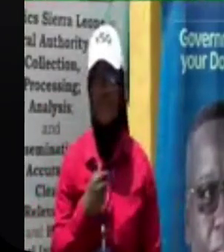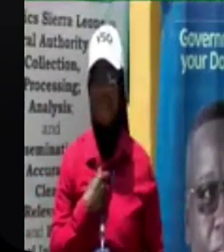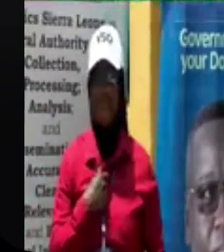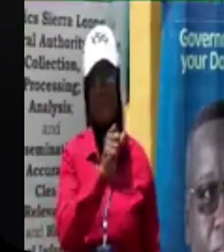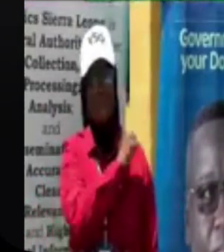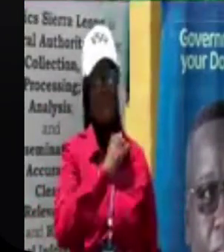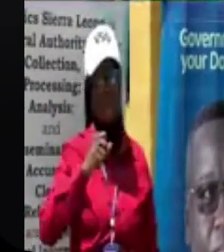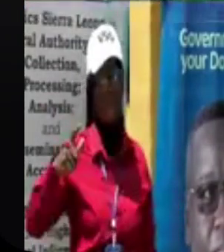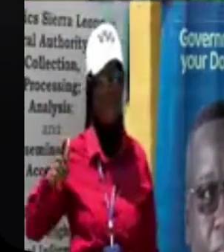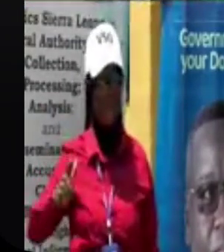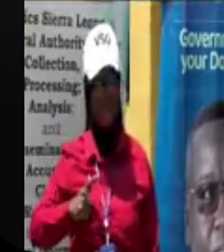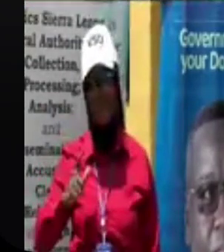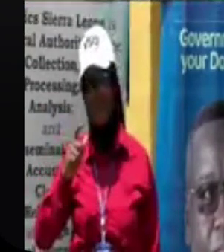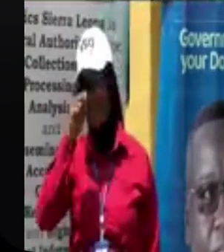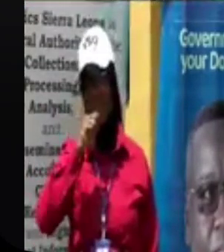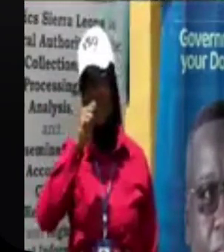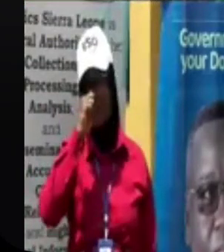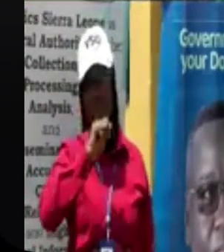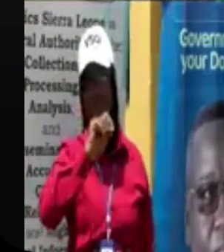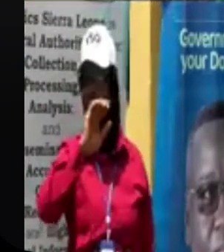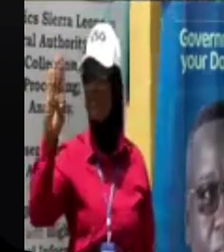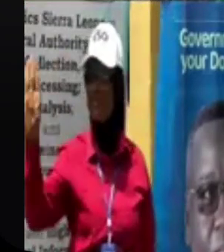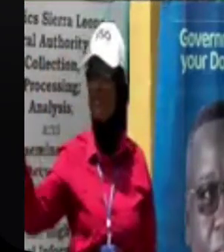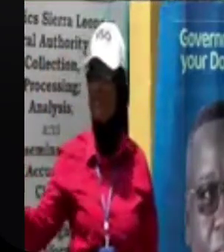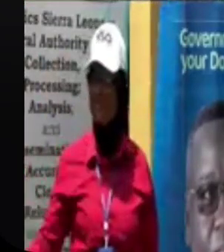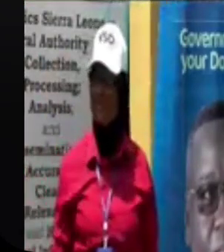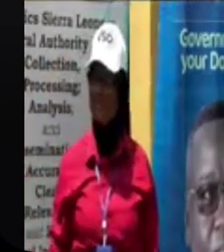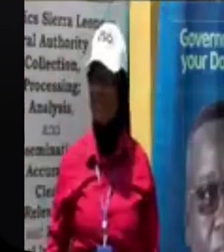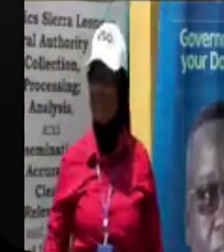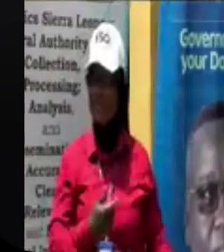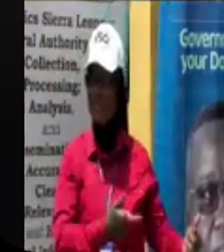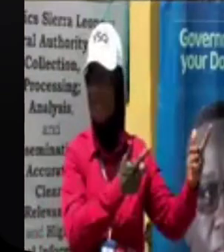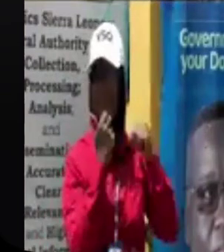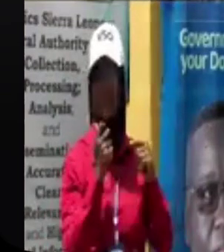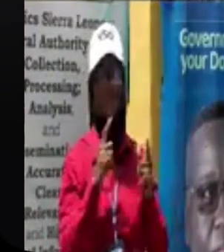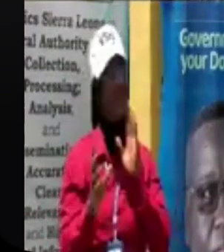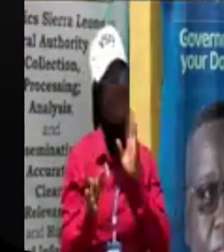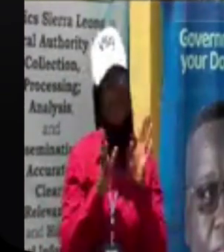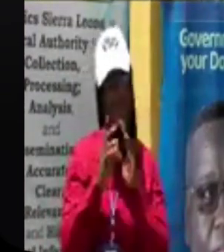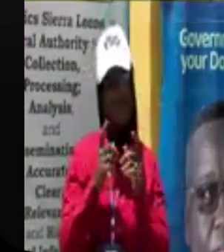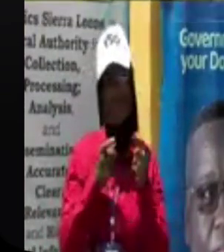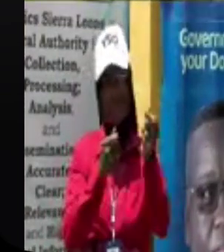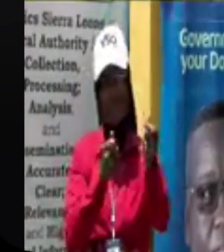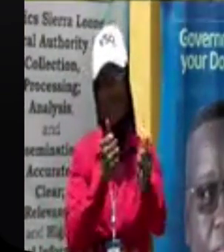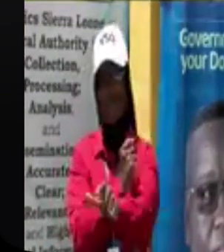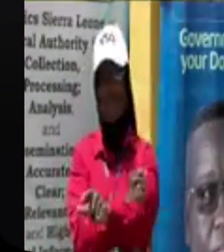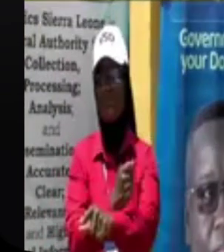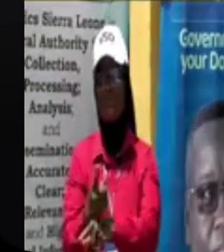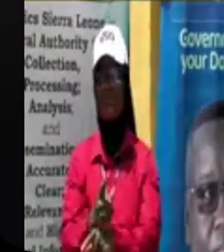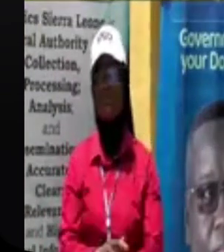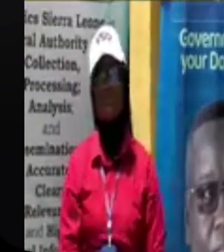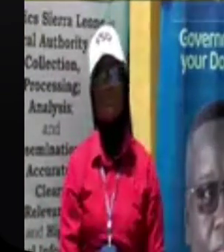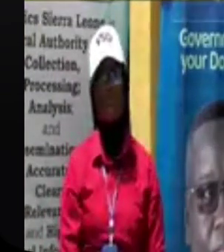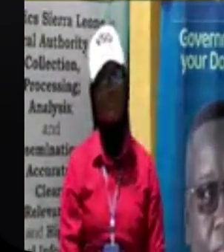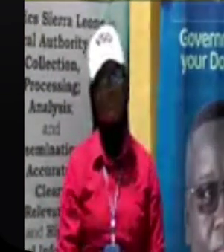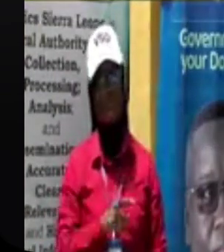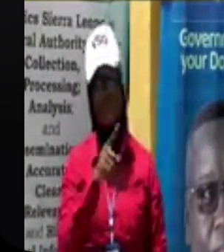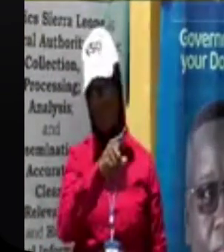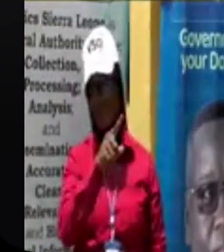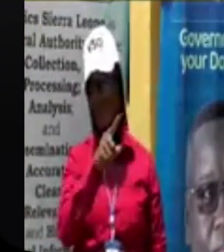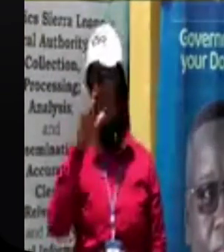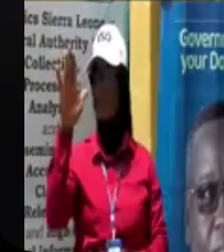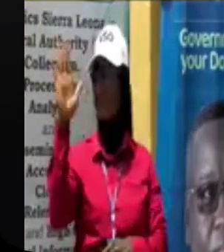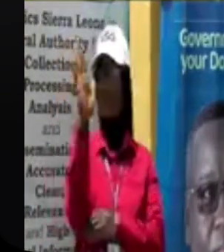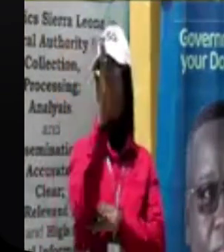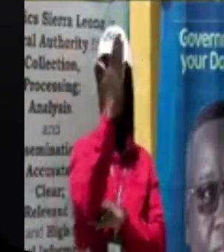Councilor Abubakar Bete Kamara. I come for talk about Field Salone, where the flagship of